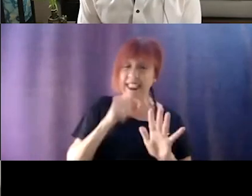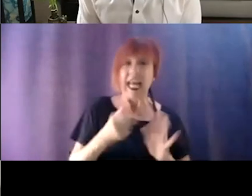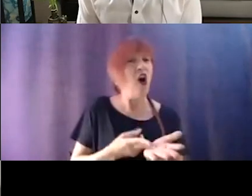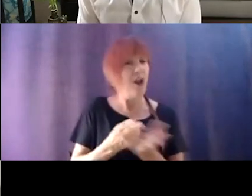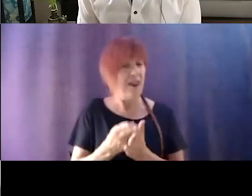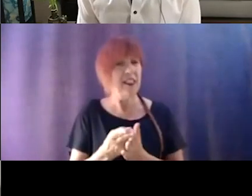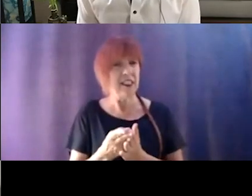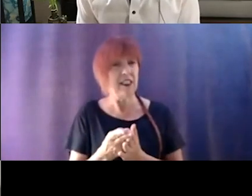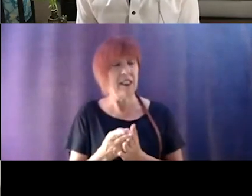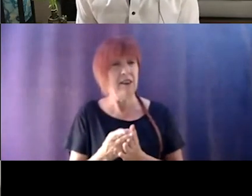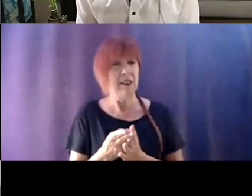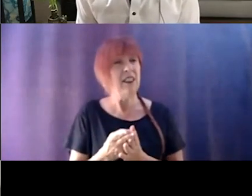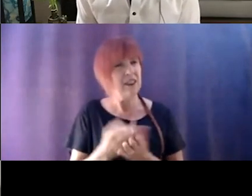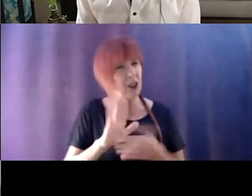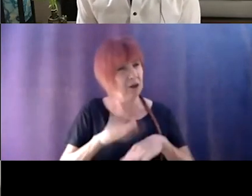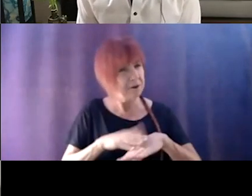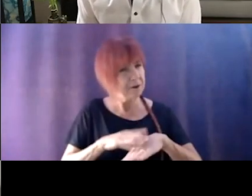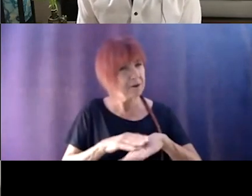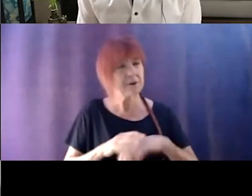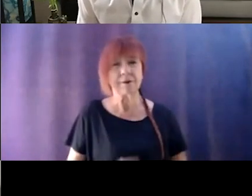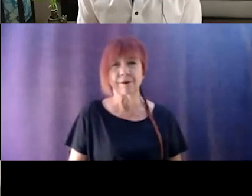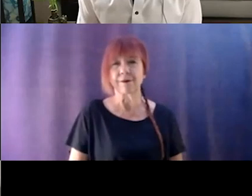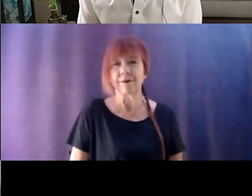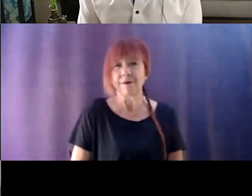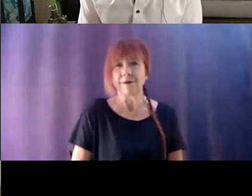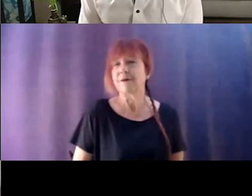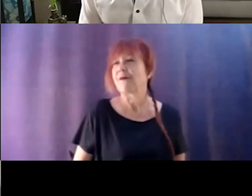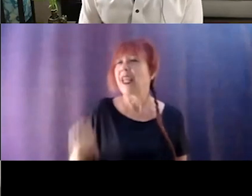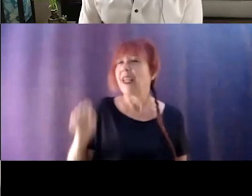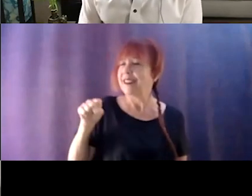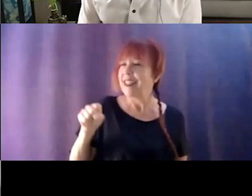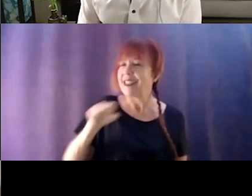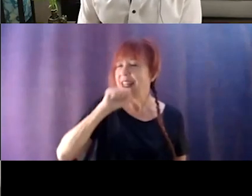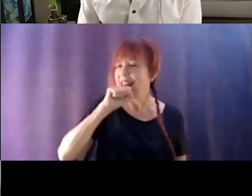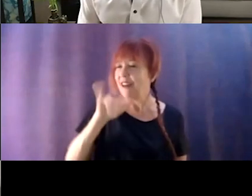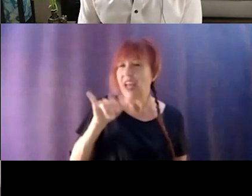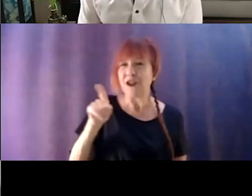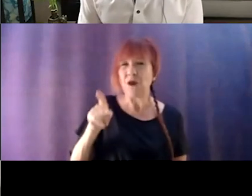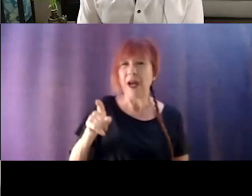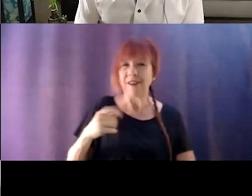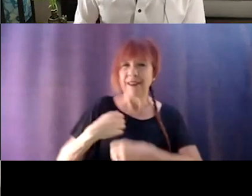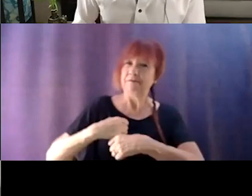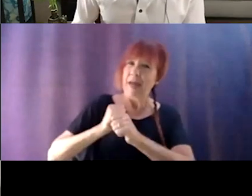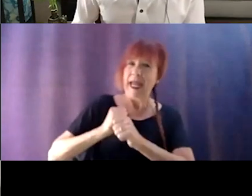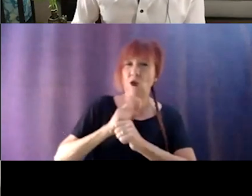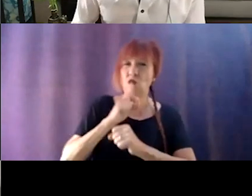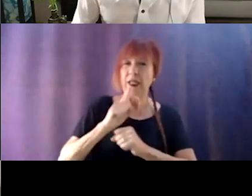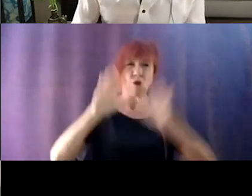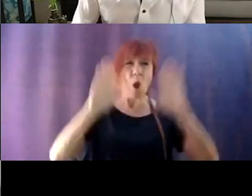that. Yasmina, you have crafted a really wonderful and unique presence.